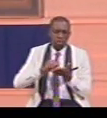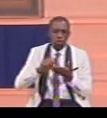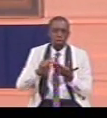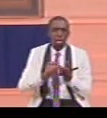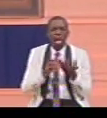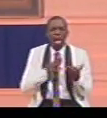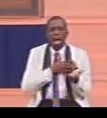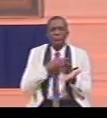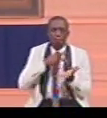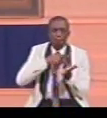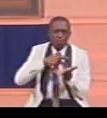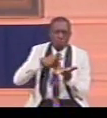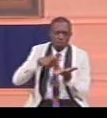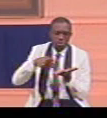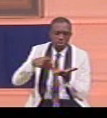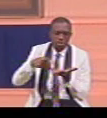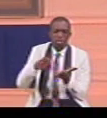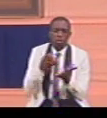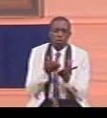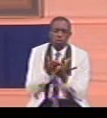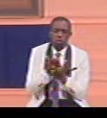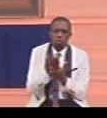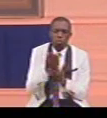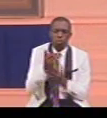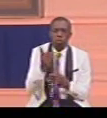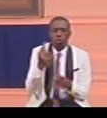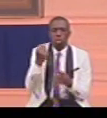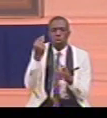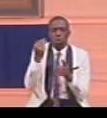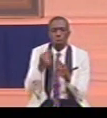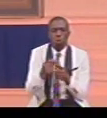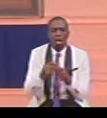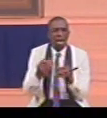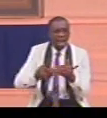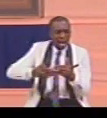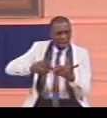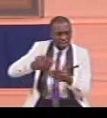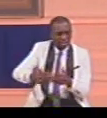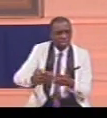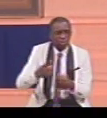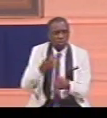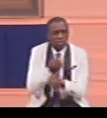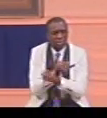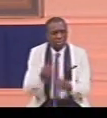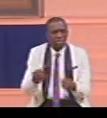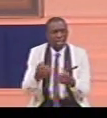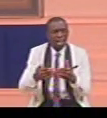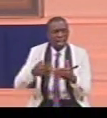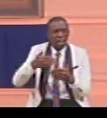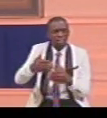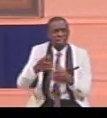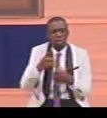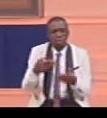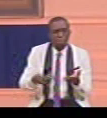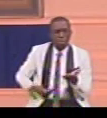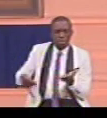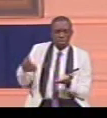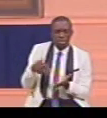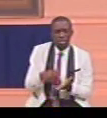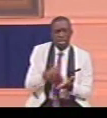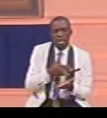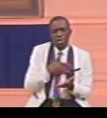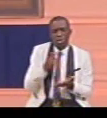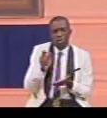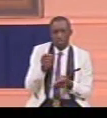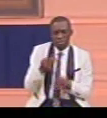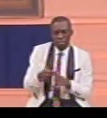the world our sanctification afterwards Sage after we are born again and our names are rich in The Book of Life